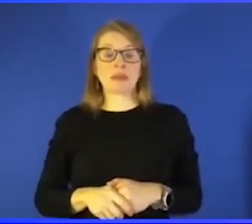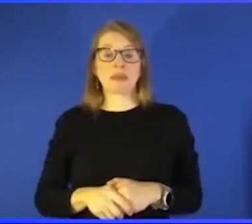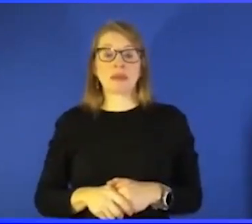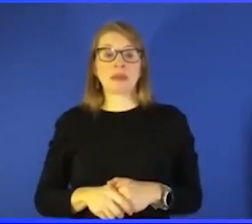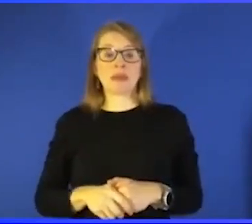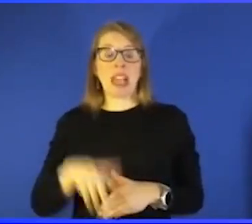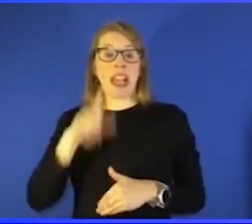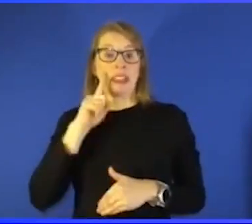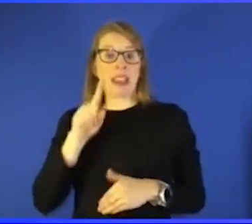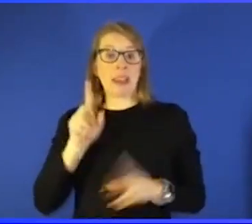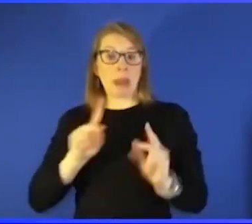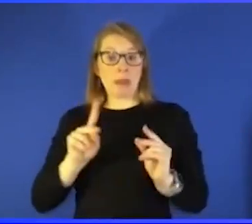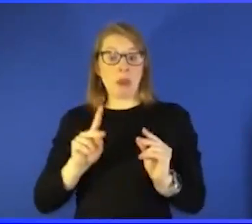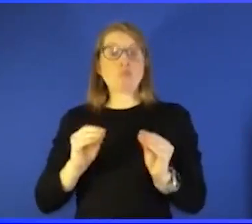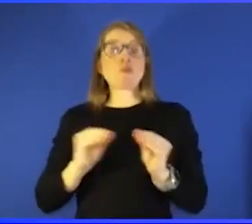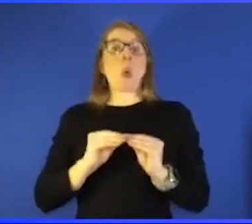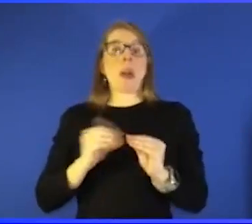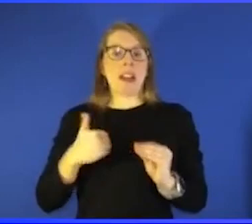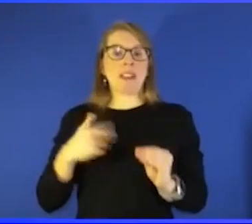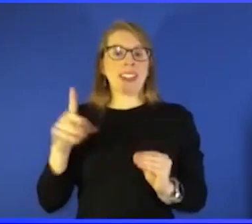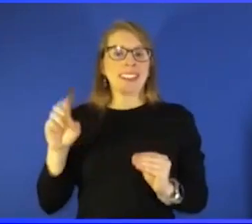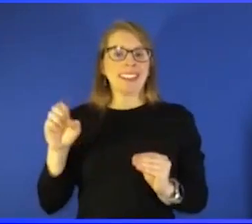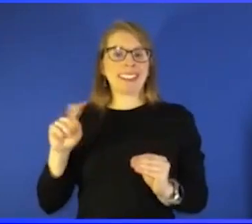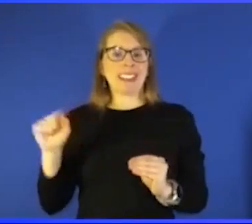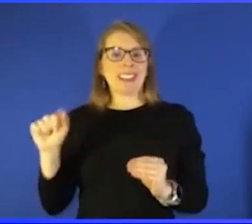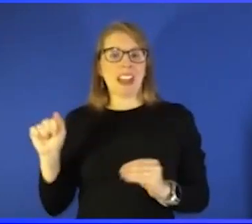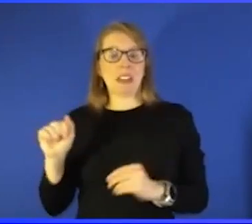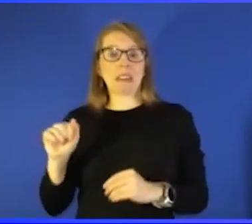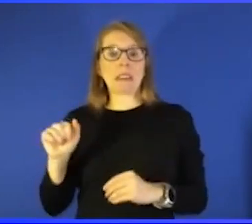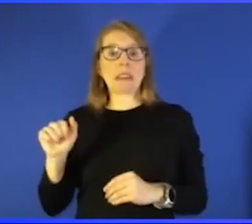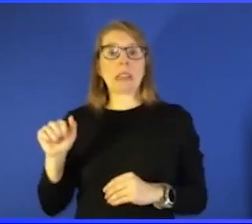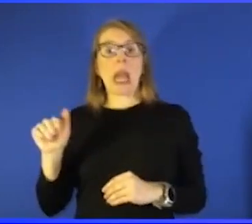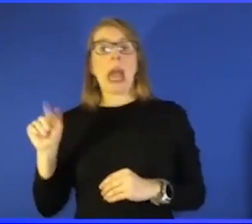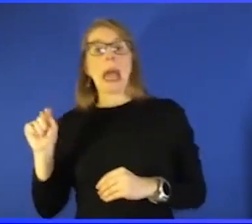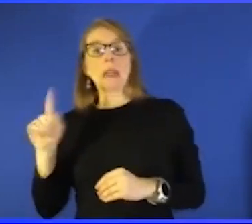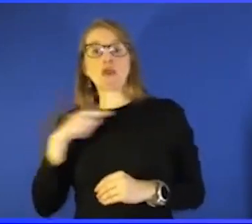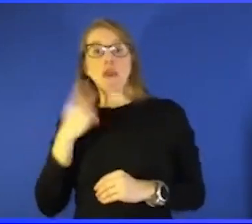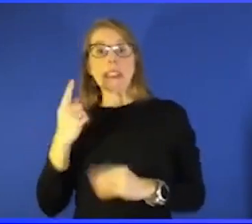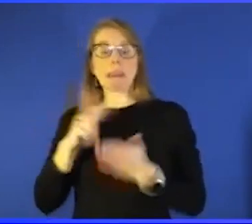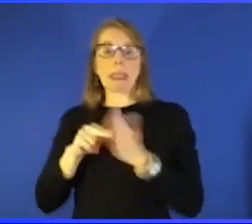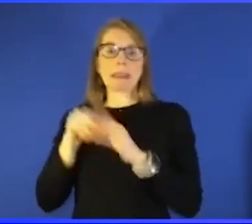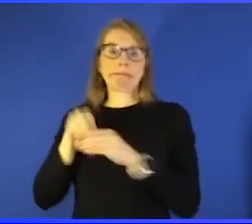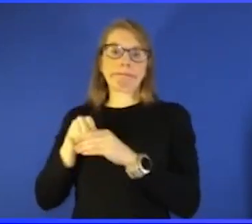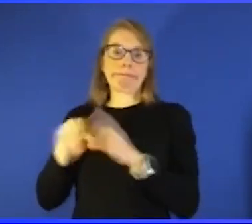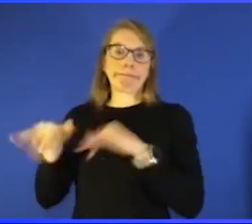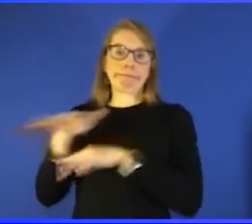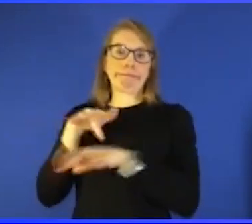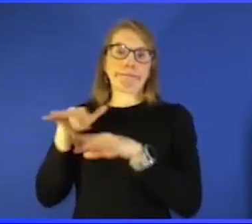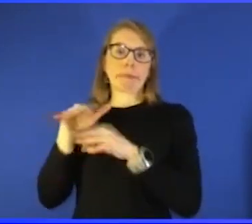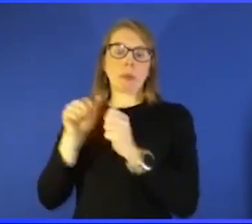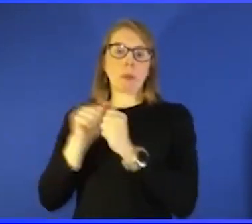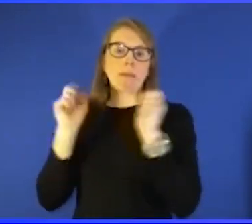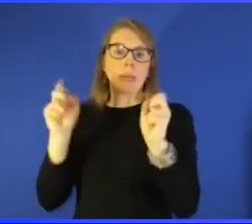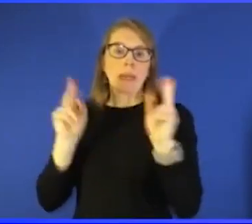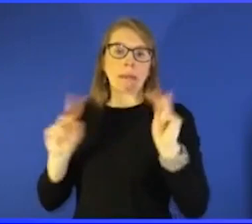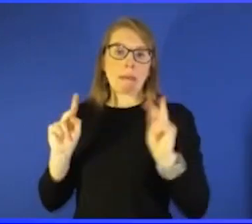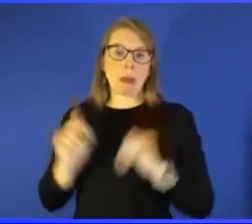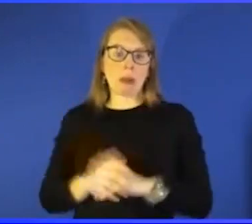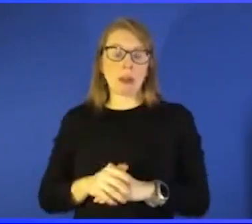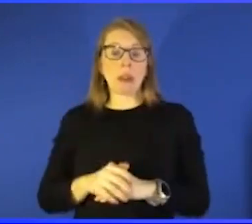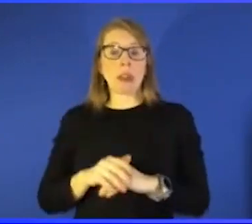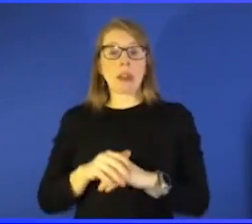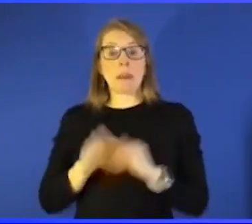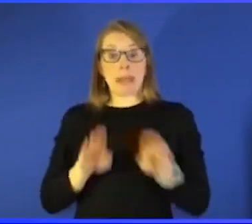are in those at-risk situations where they're indoors with a lot of people. And so just by those pure behaviors, you're going to be